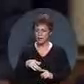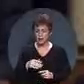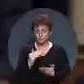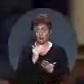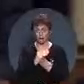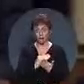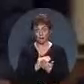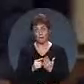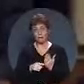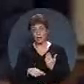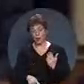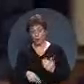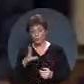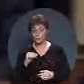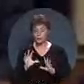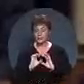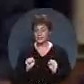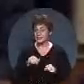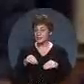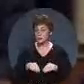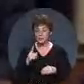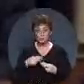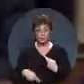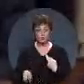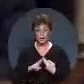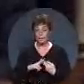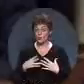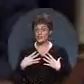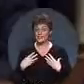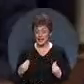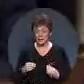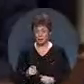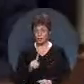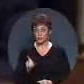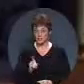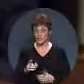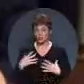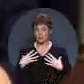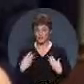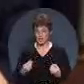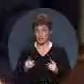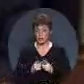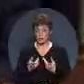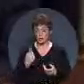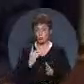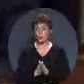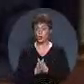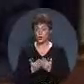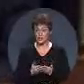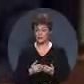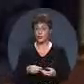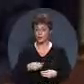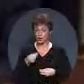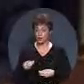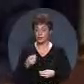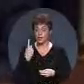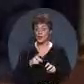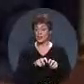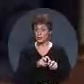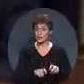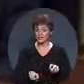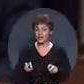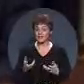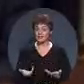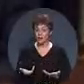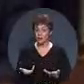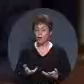minister won't give straight answers on the simple matter of a transition book, how can Canadians trust him on the life and